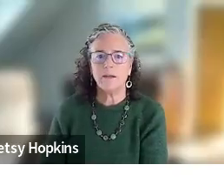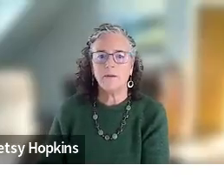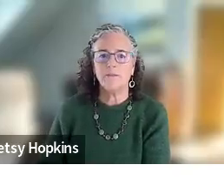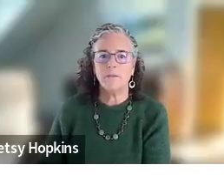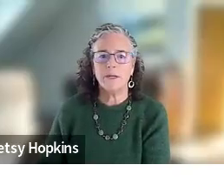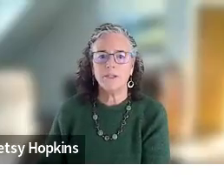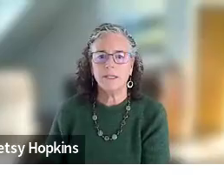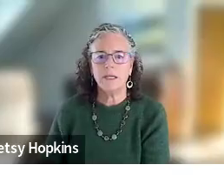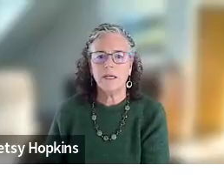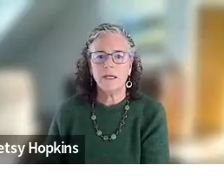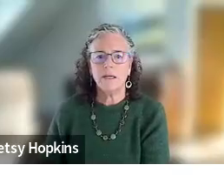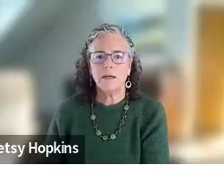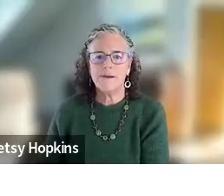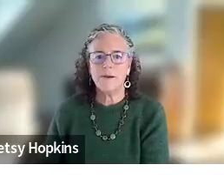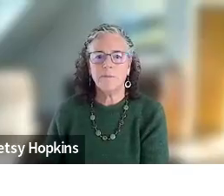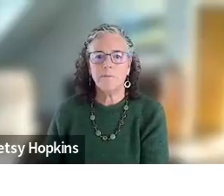share that information.